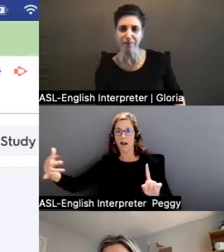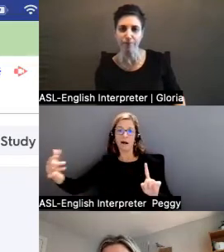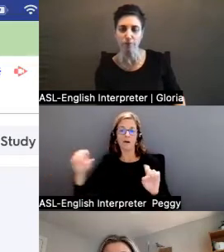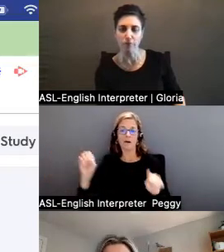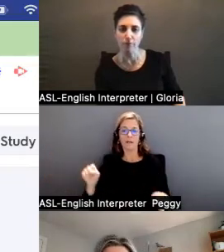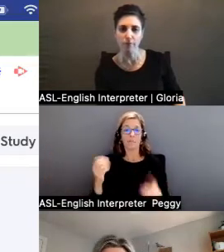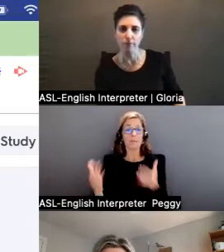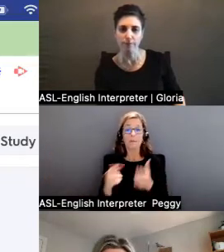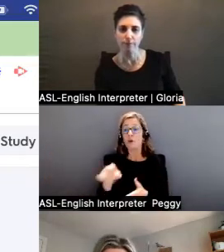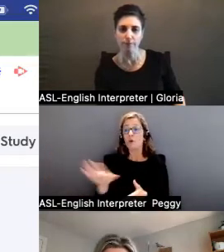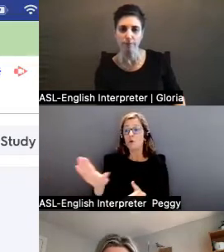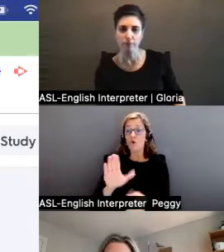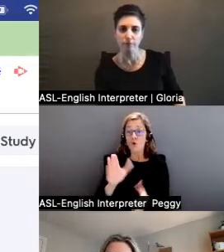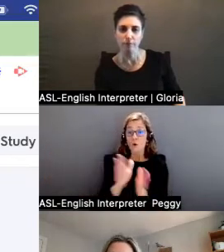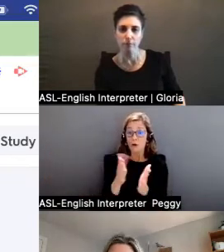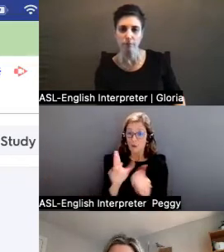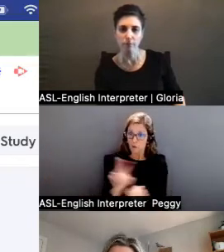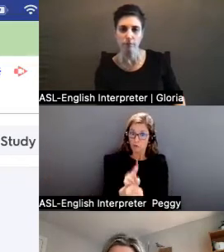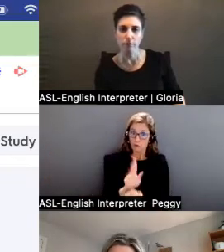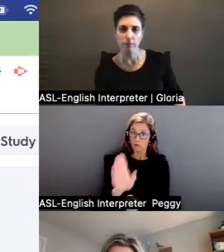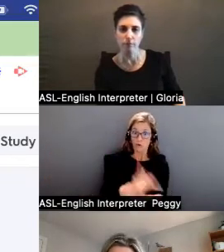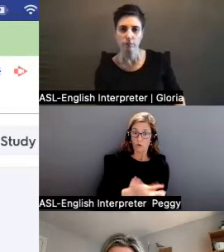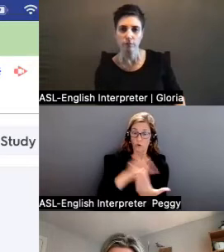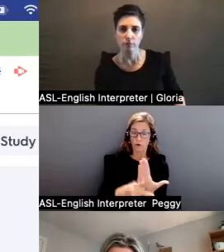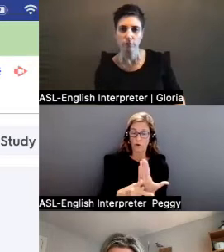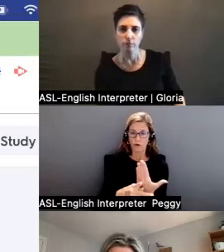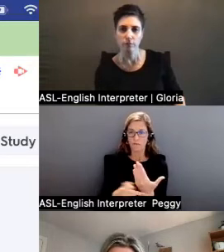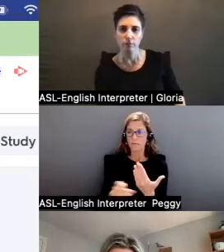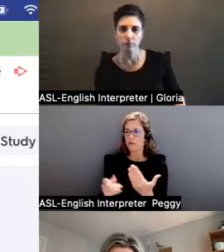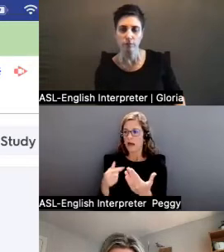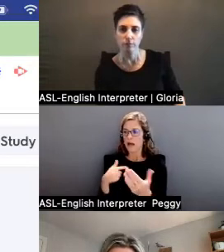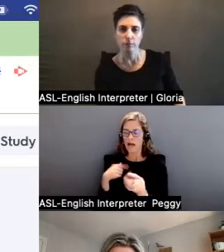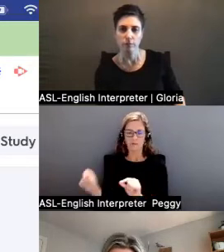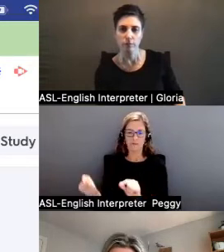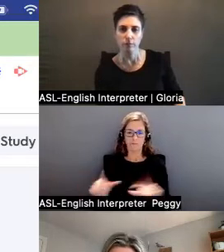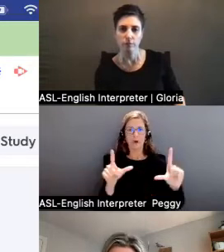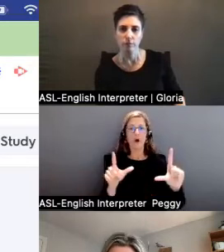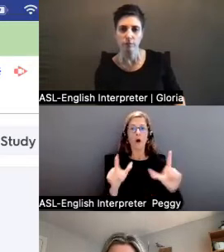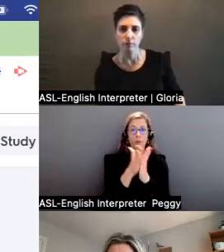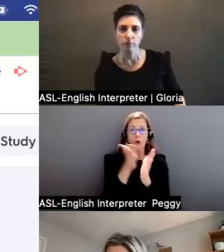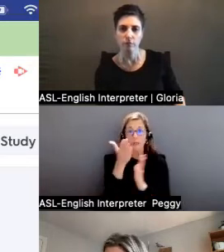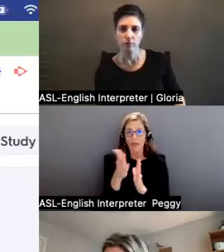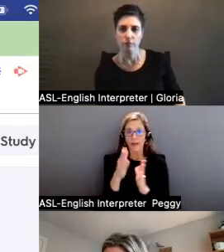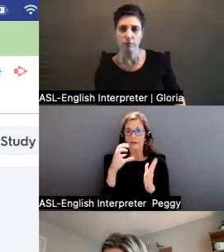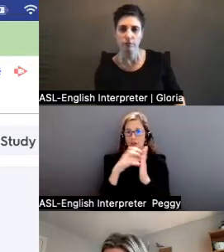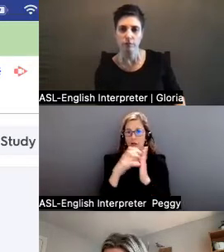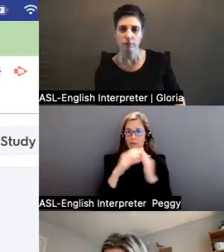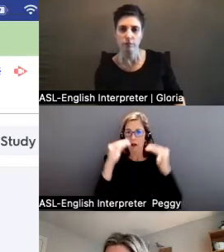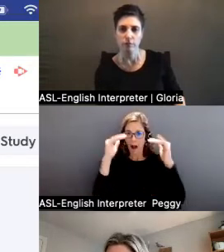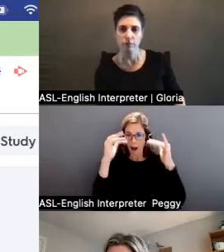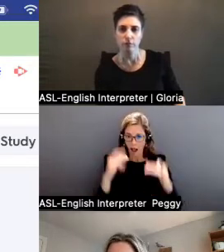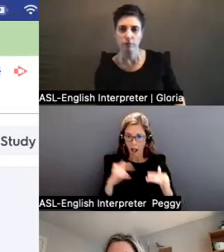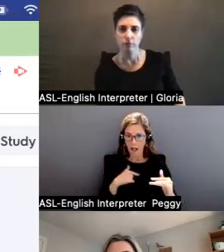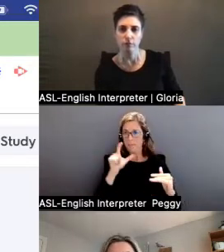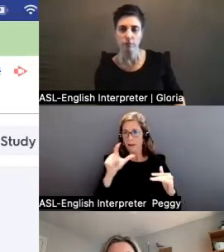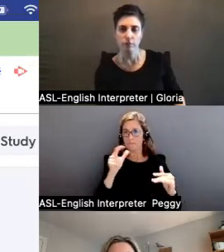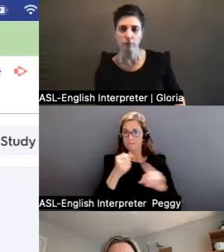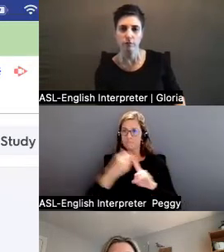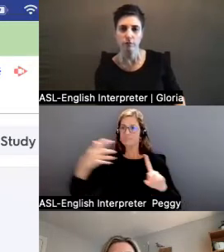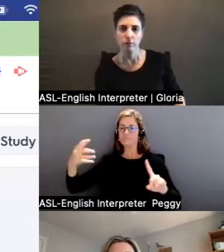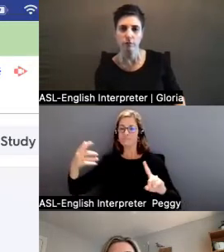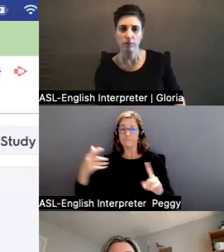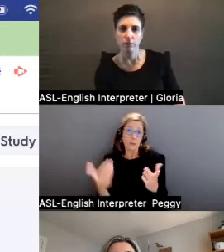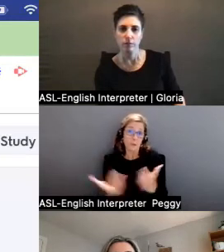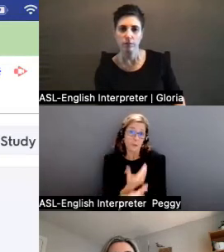that you may be using in your program and have students find the sets for it and practice as well. Something new, something different, but it's there